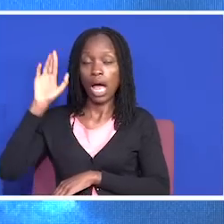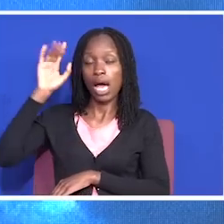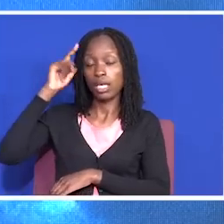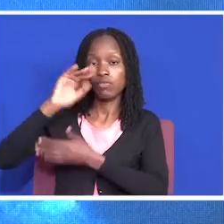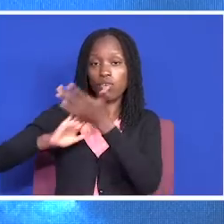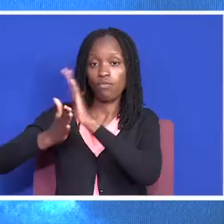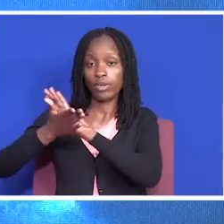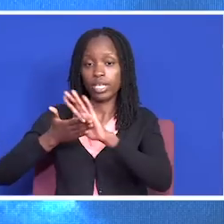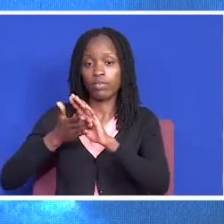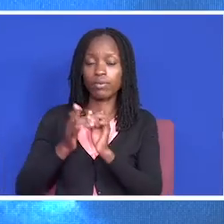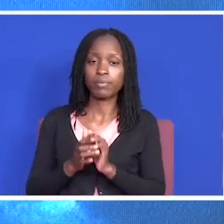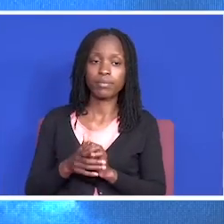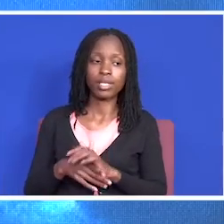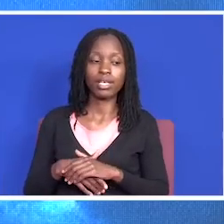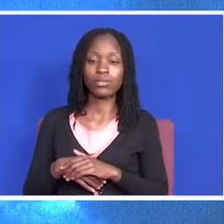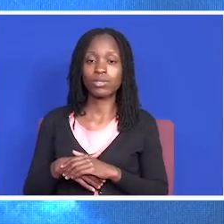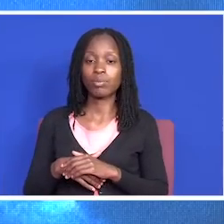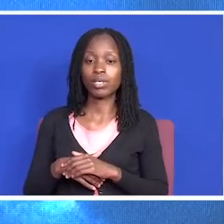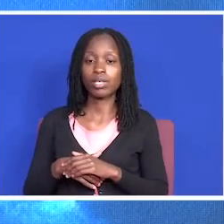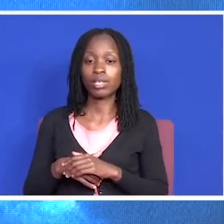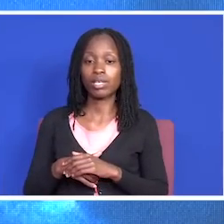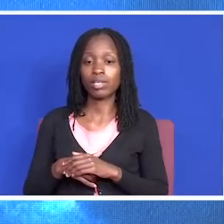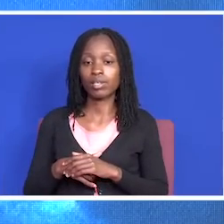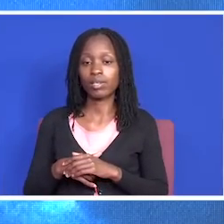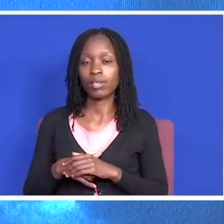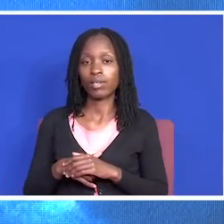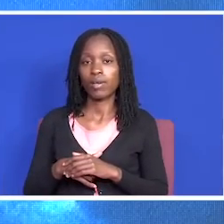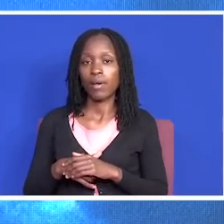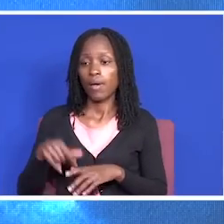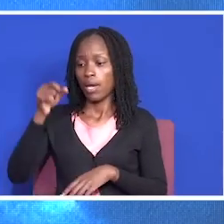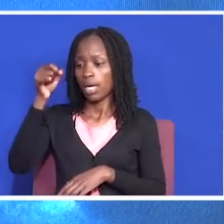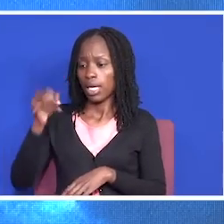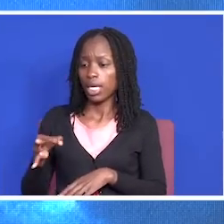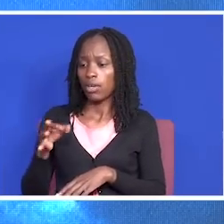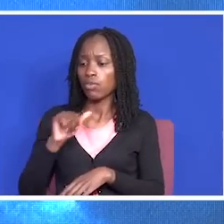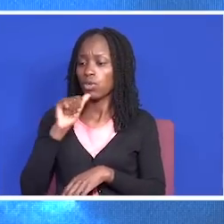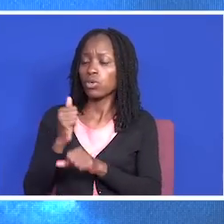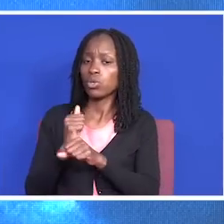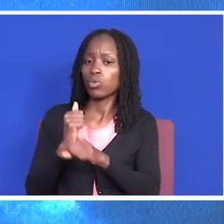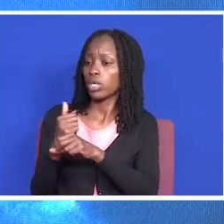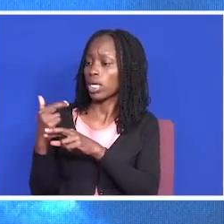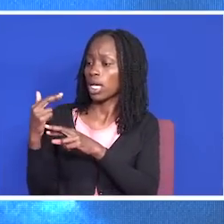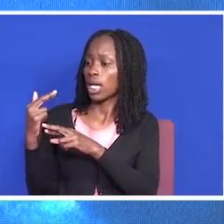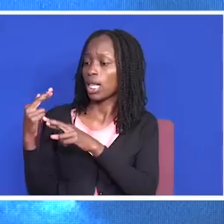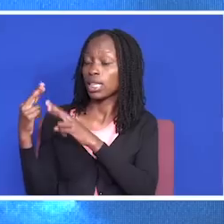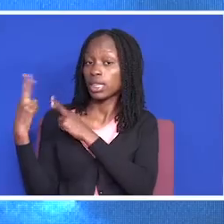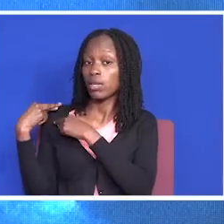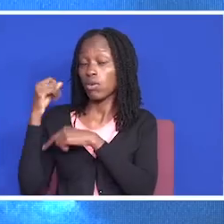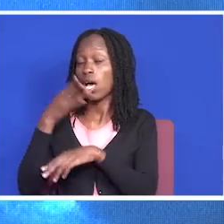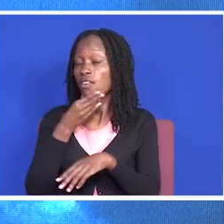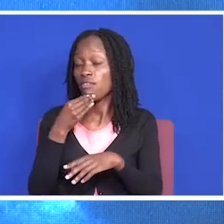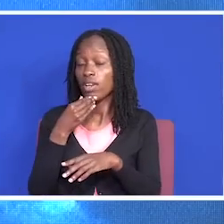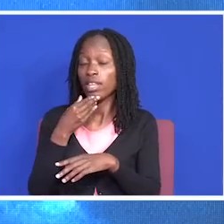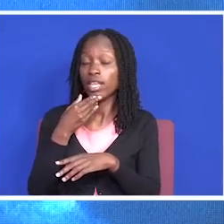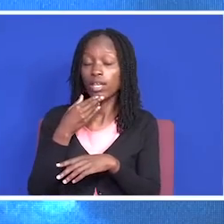repent. So measure yourself against that standard. And if you are not meeting it, go to God in prayer. And I now want to pray for